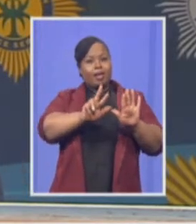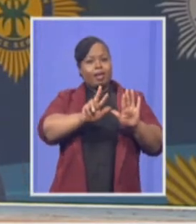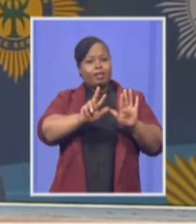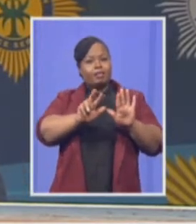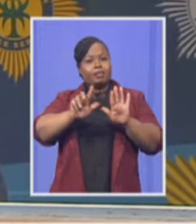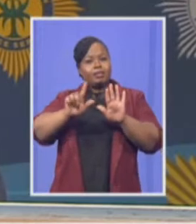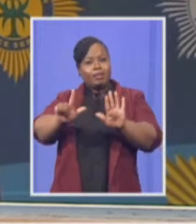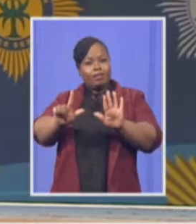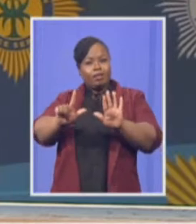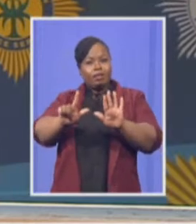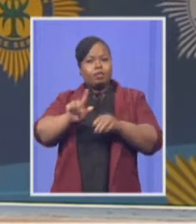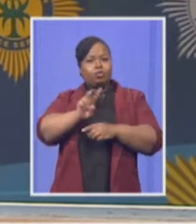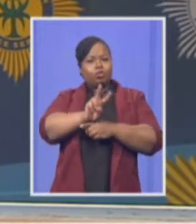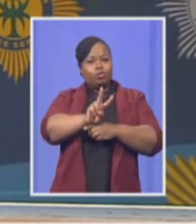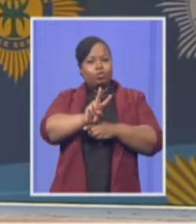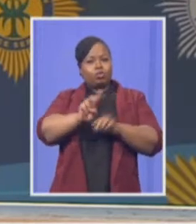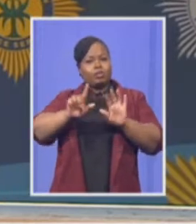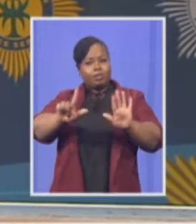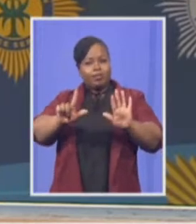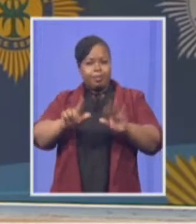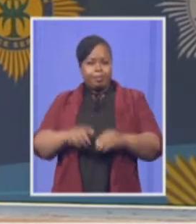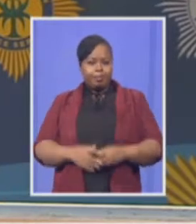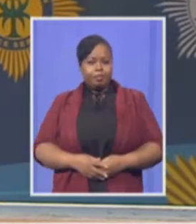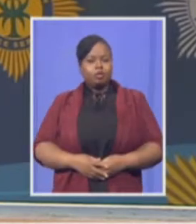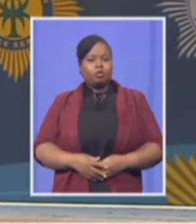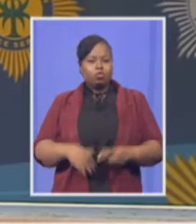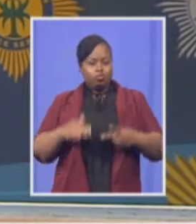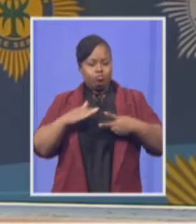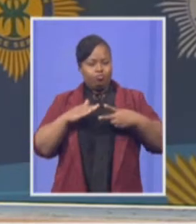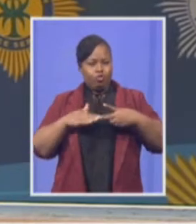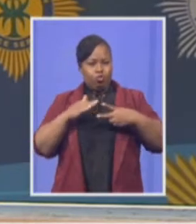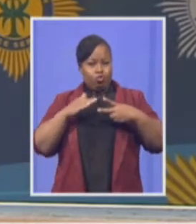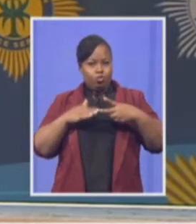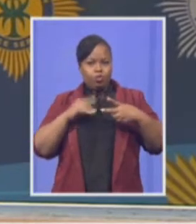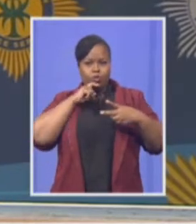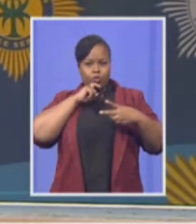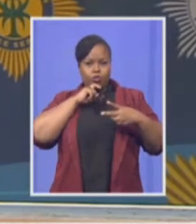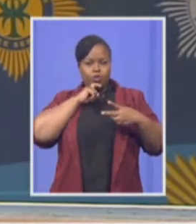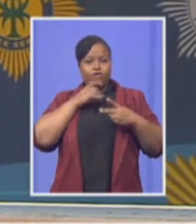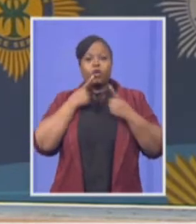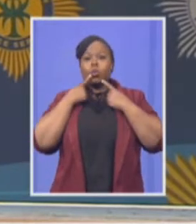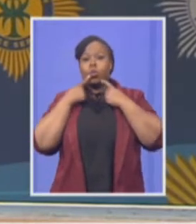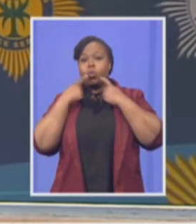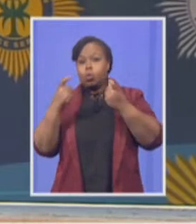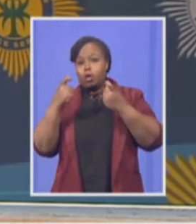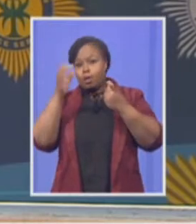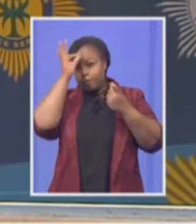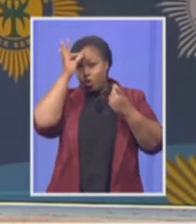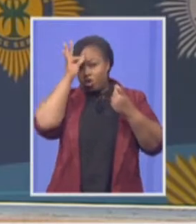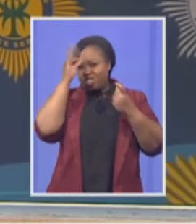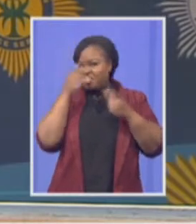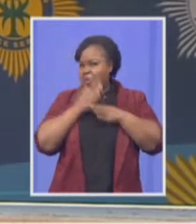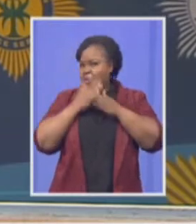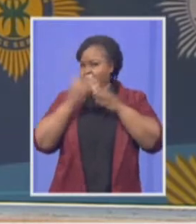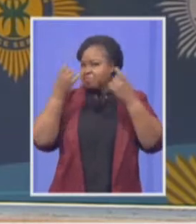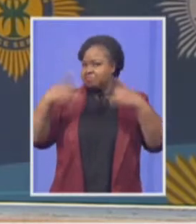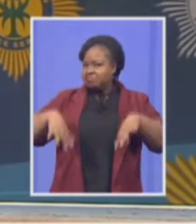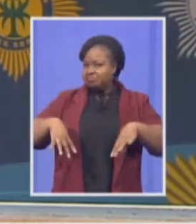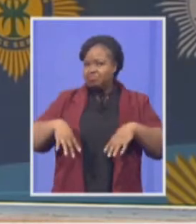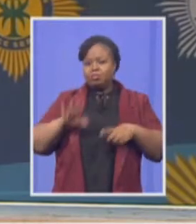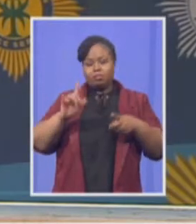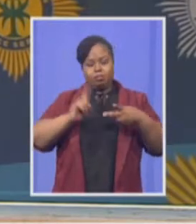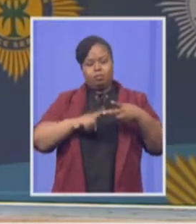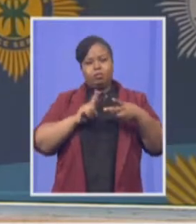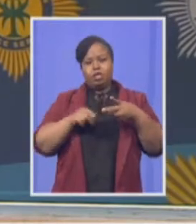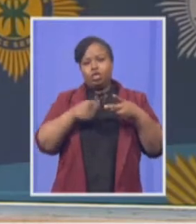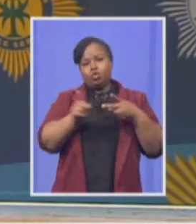8727. Kidi number 0 for the complaints emaponisa sa liberekele ante le lena